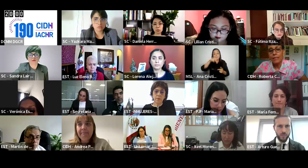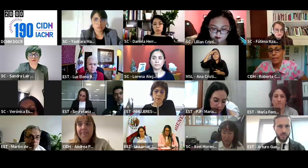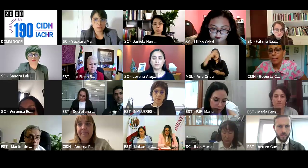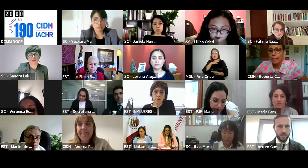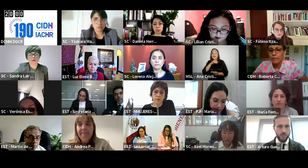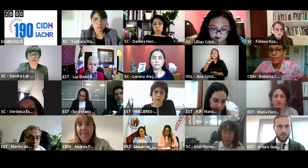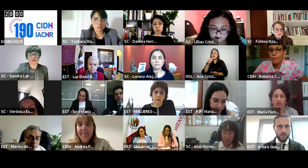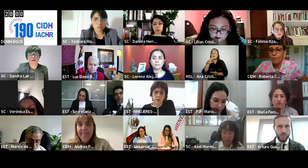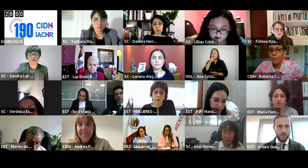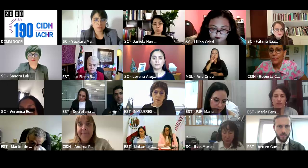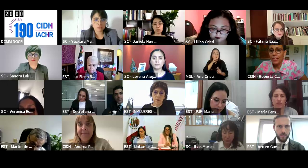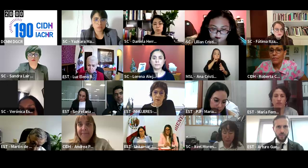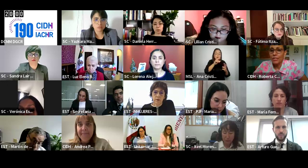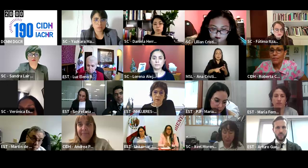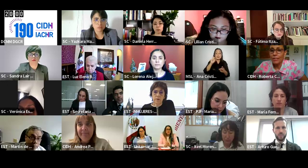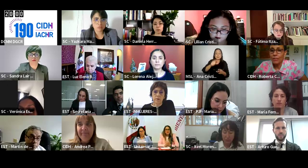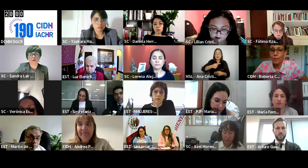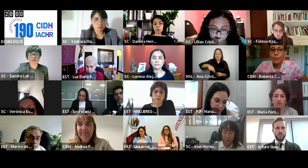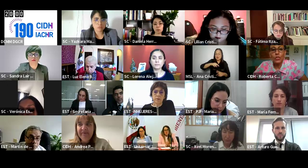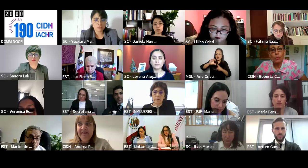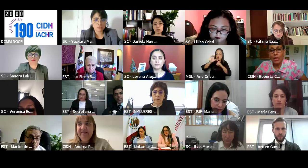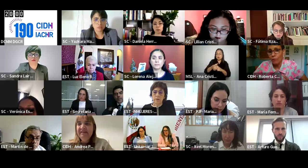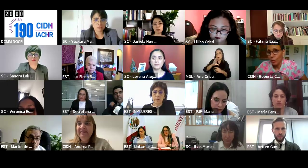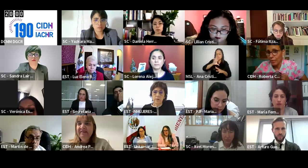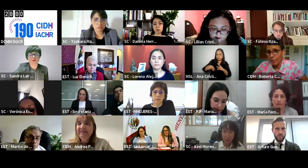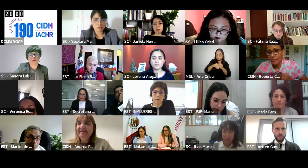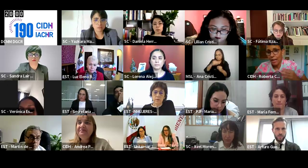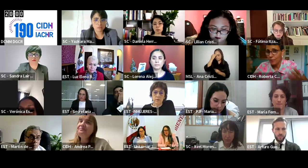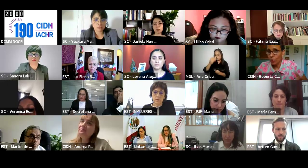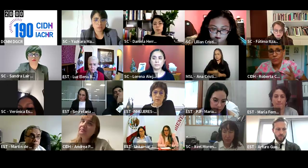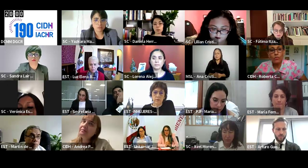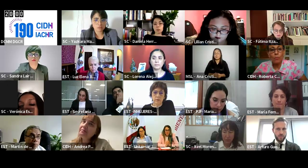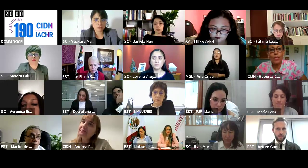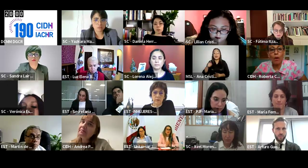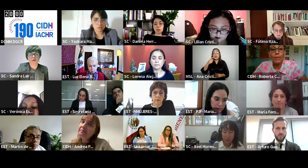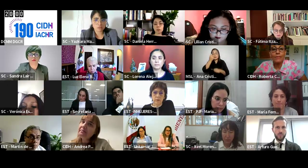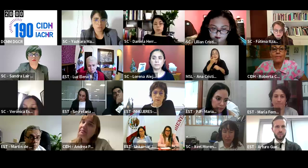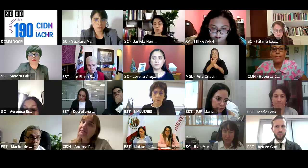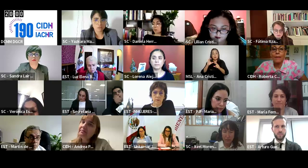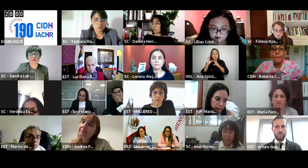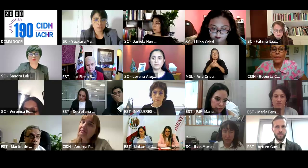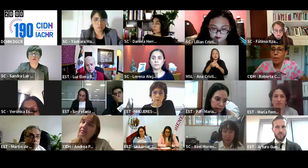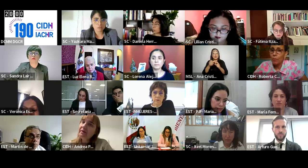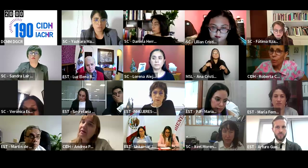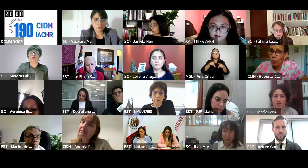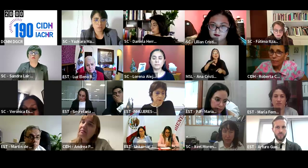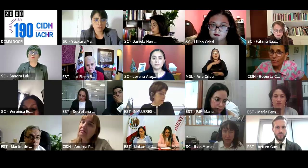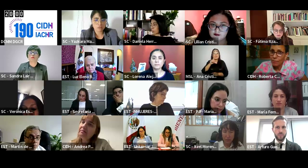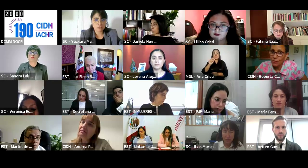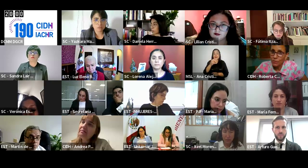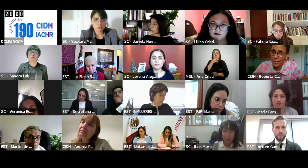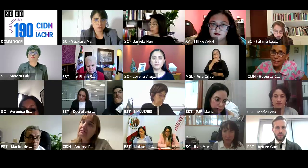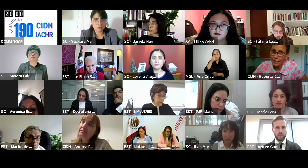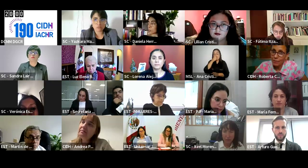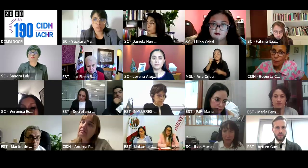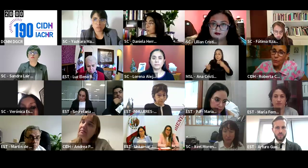and the team from the Secretariat of the Commission will have 20 minutes to ask questions or make comments. And then we will go back